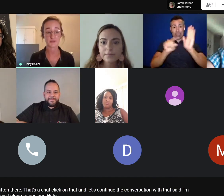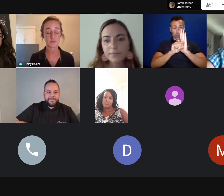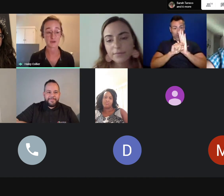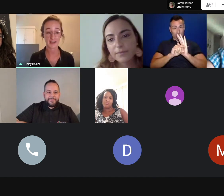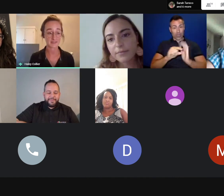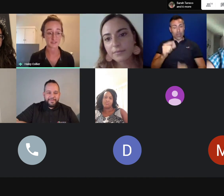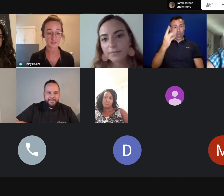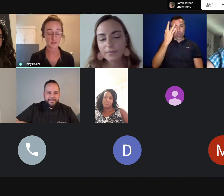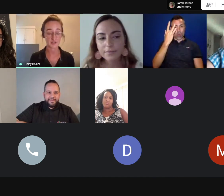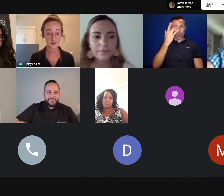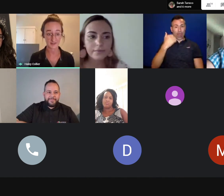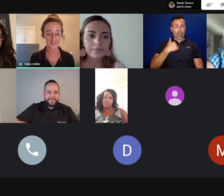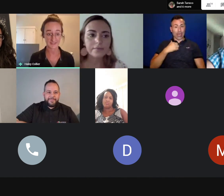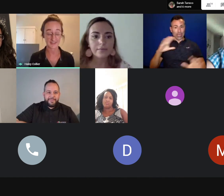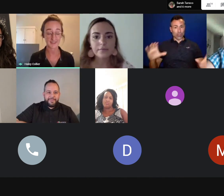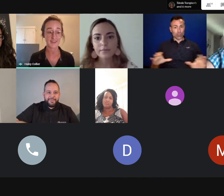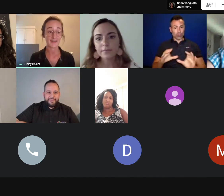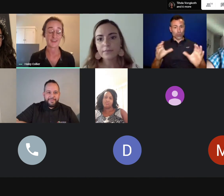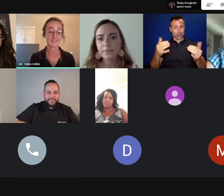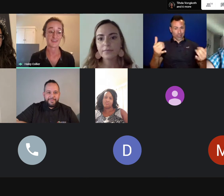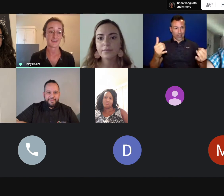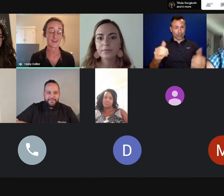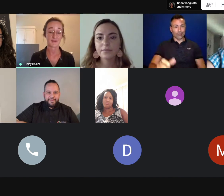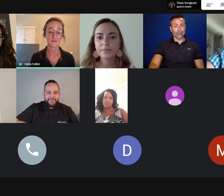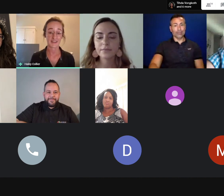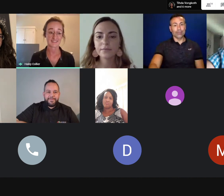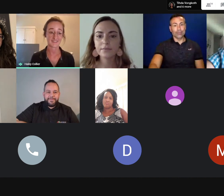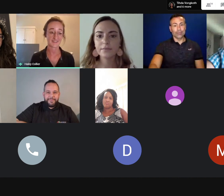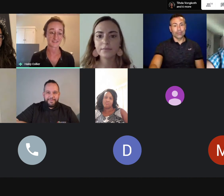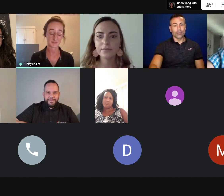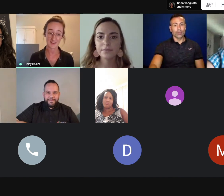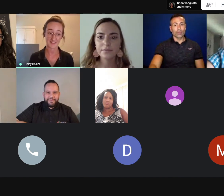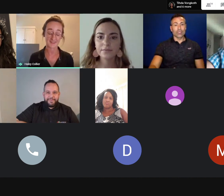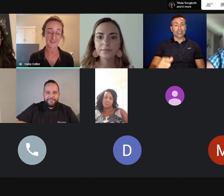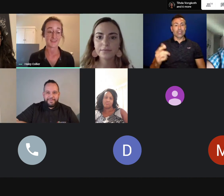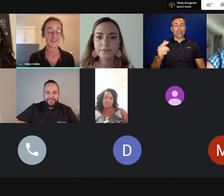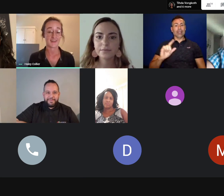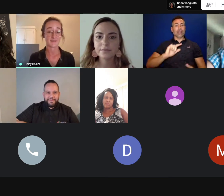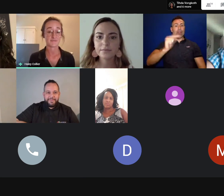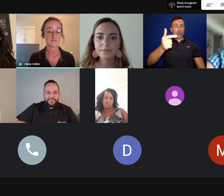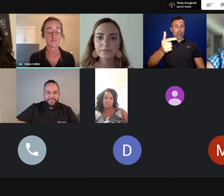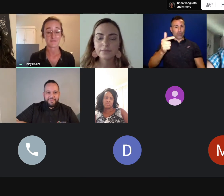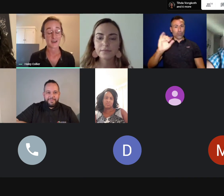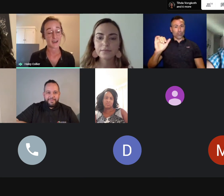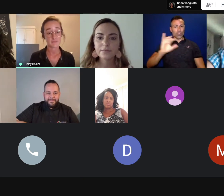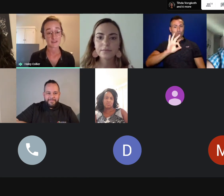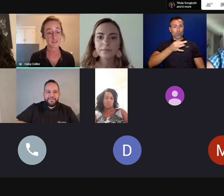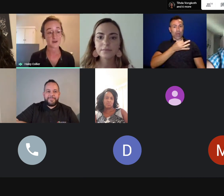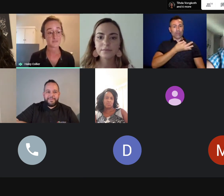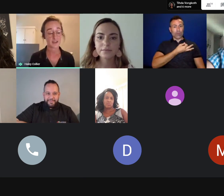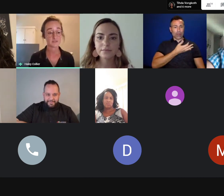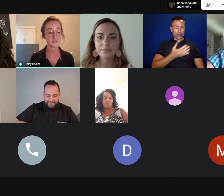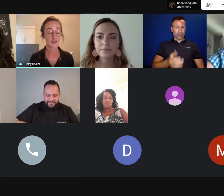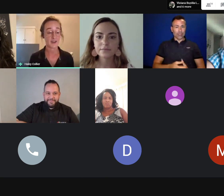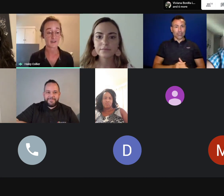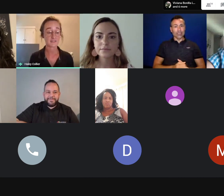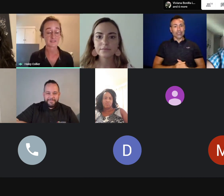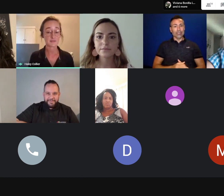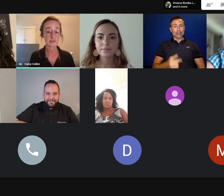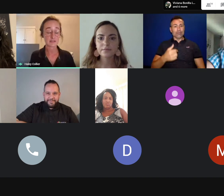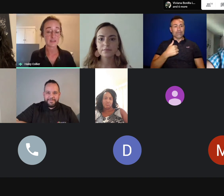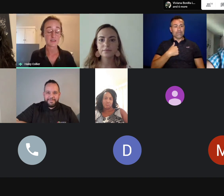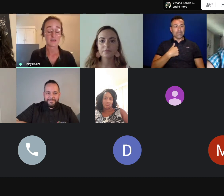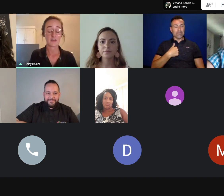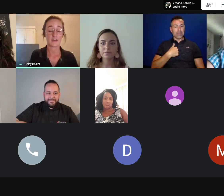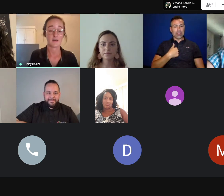I do what I do currently, and then I will pass it along to Juan. I myself, I do not have